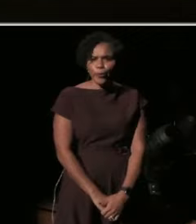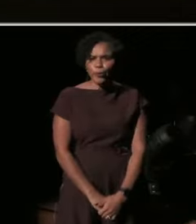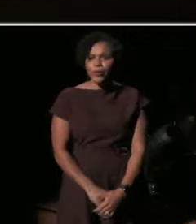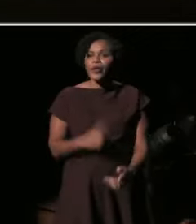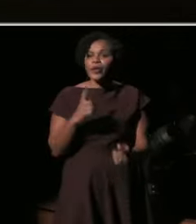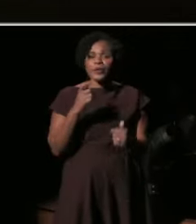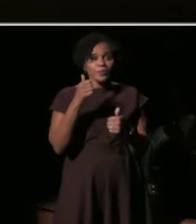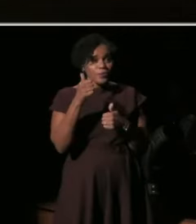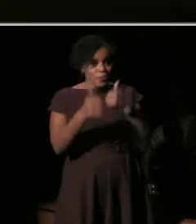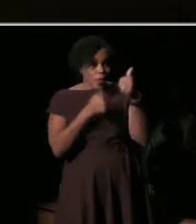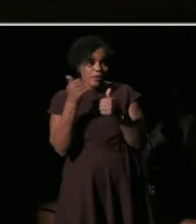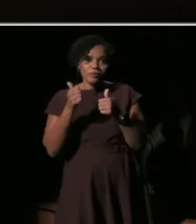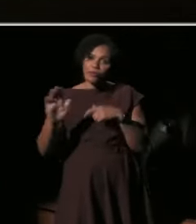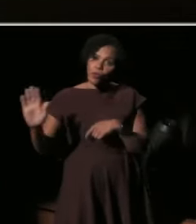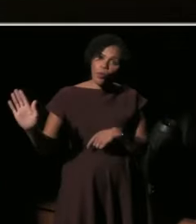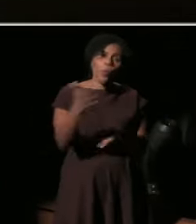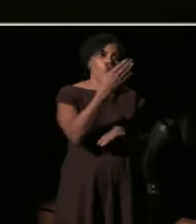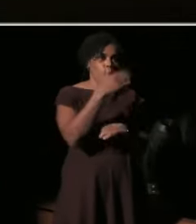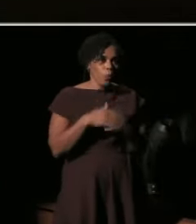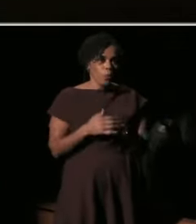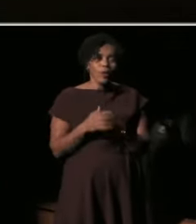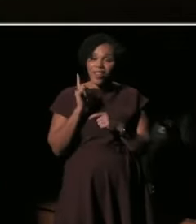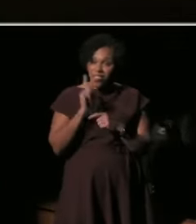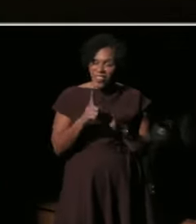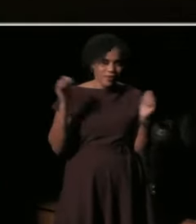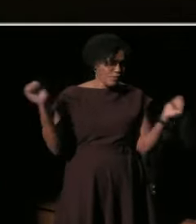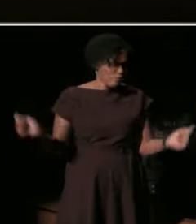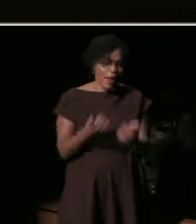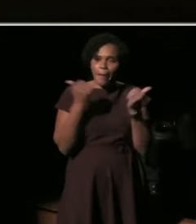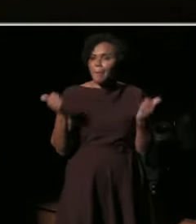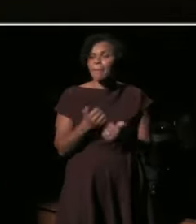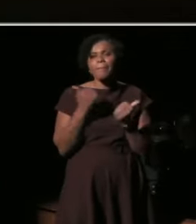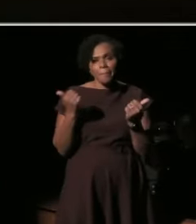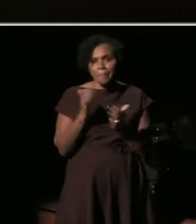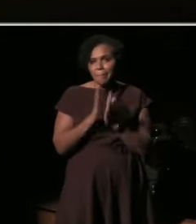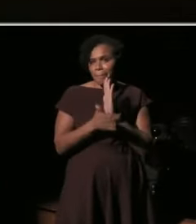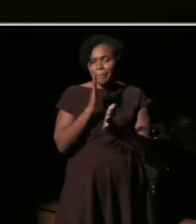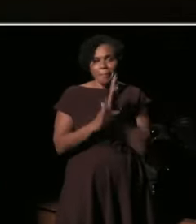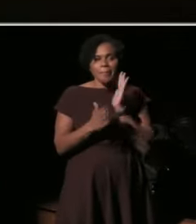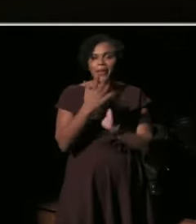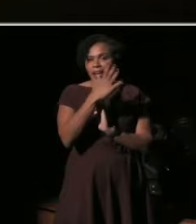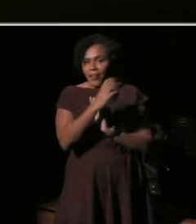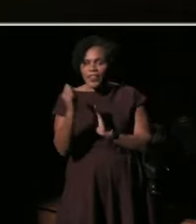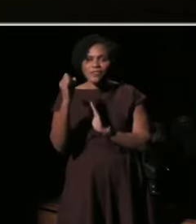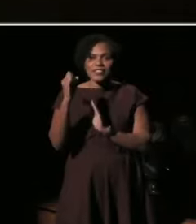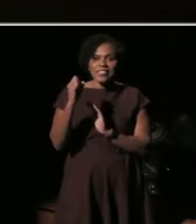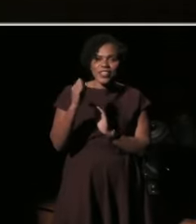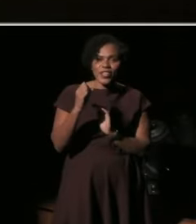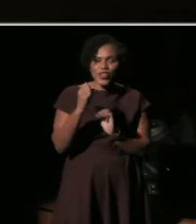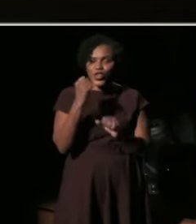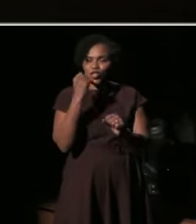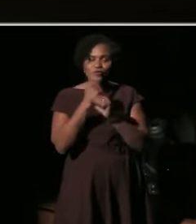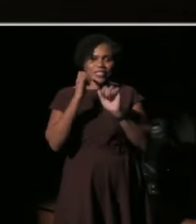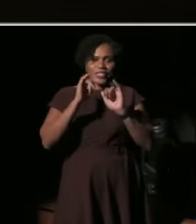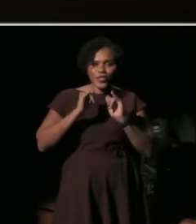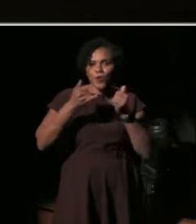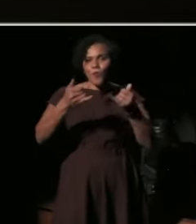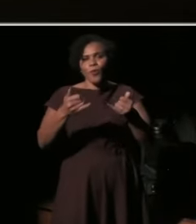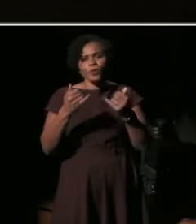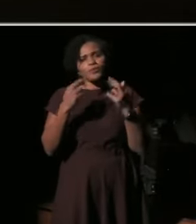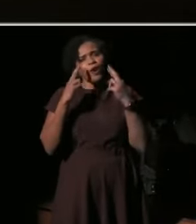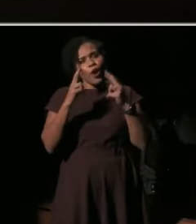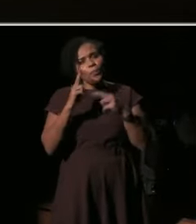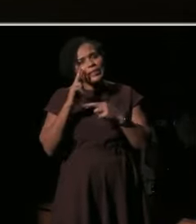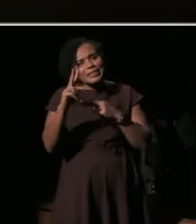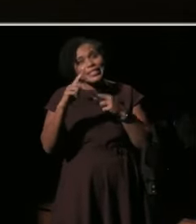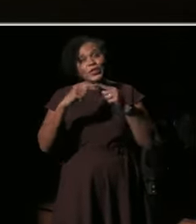Well done, everyone. That is a wrap of the 50th Grierson Awards. I really hope to see you all